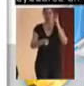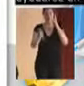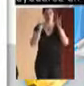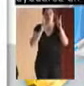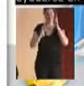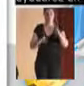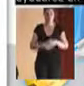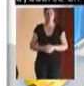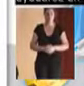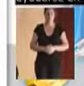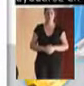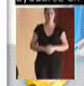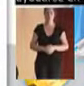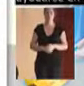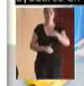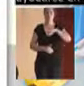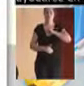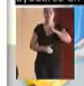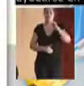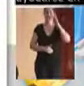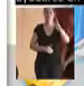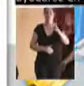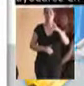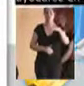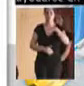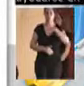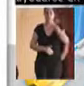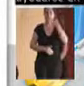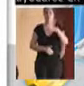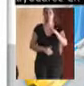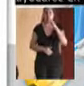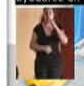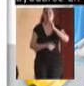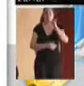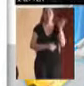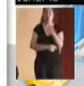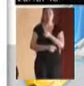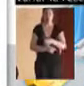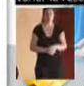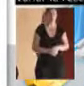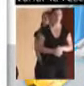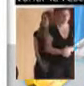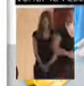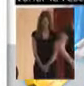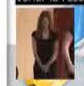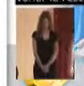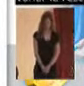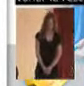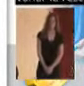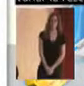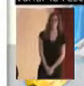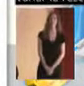them, to help their sight. Also, we saw that given that